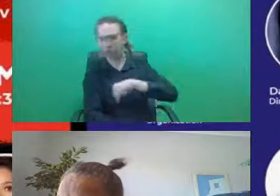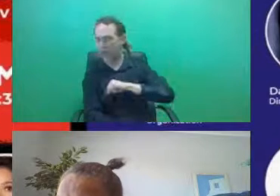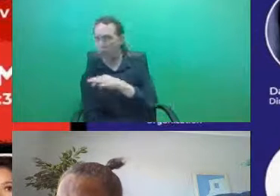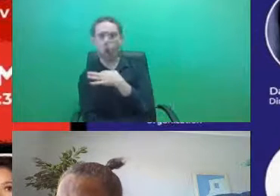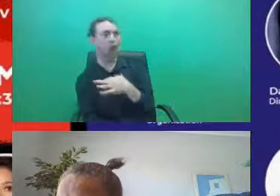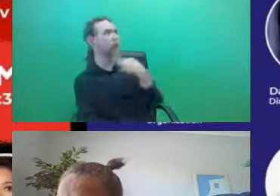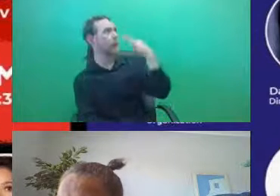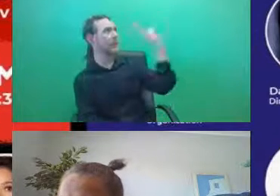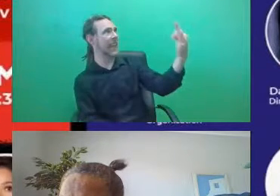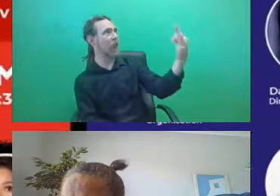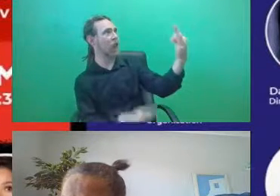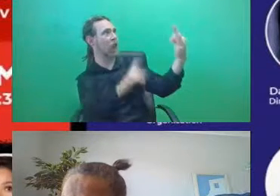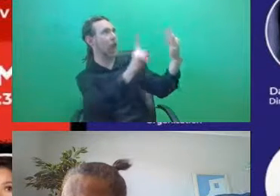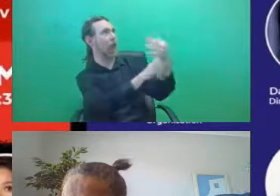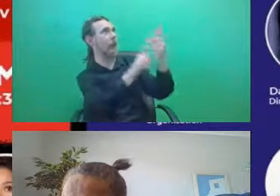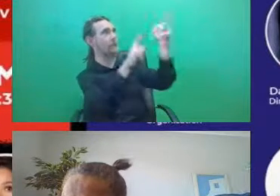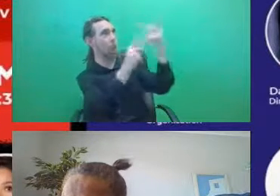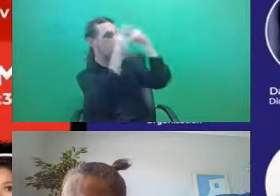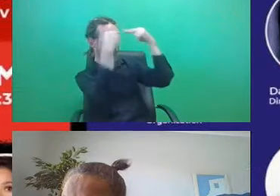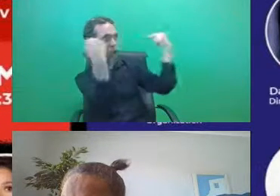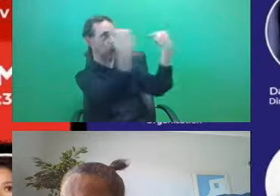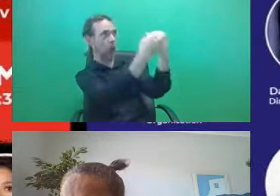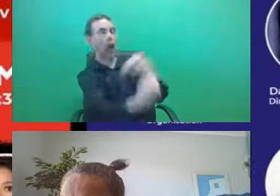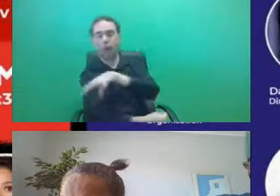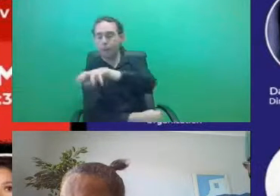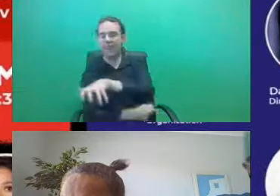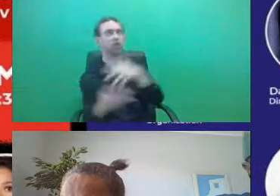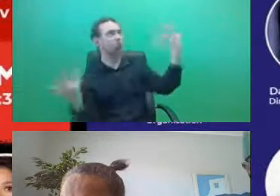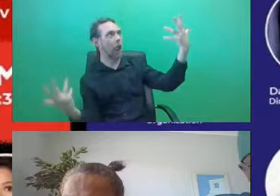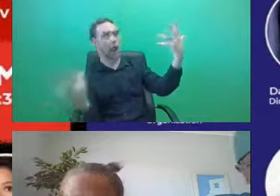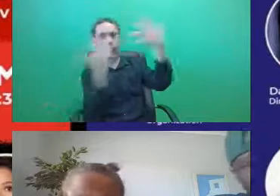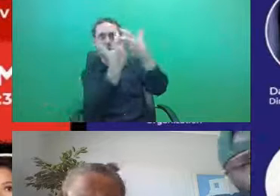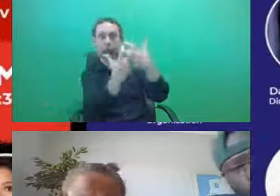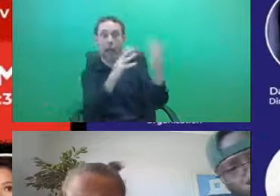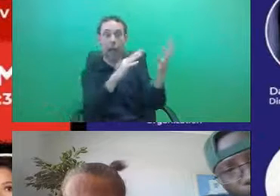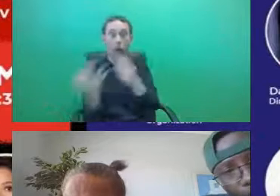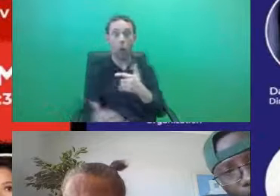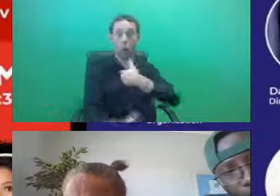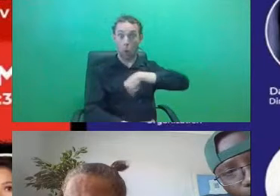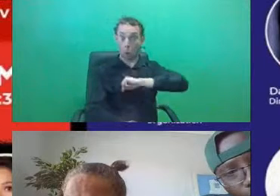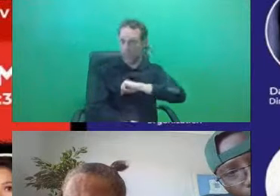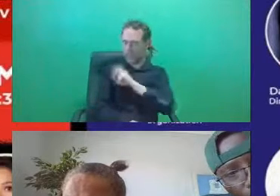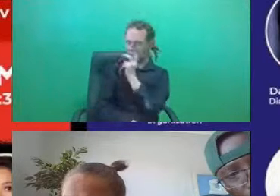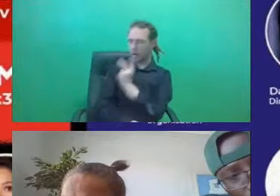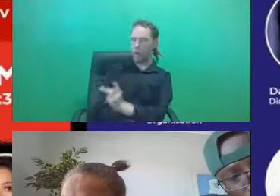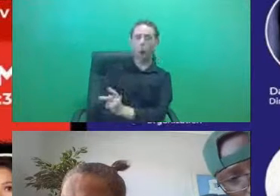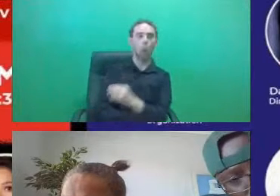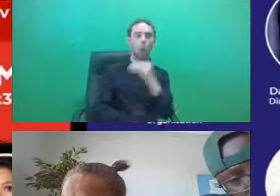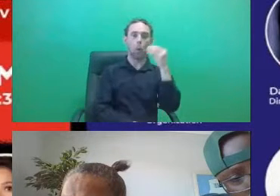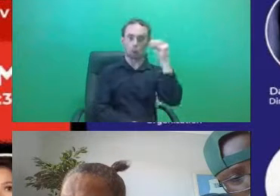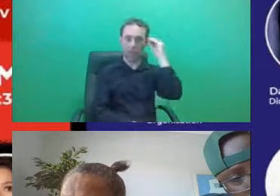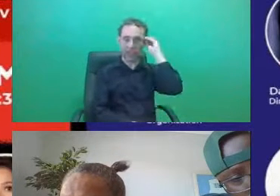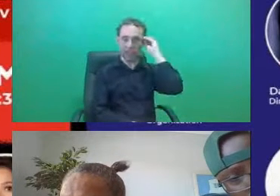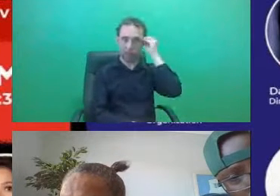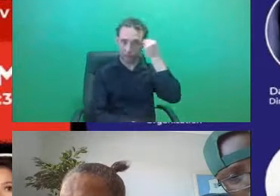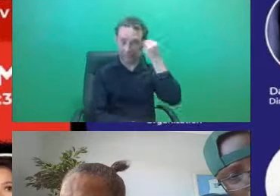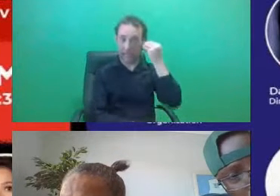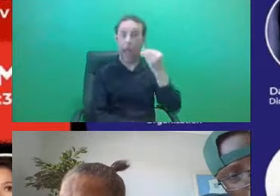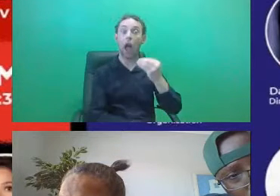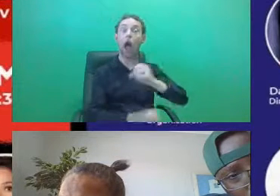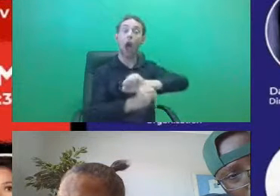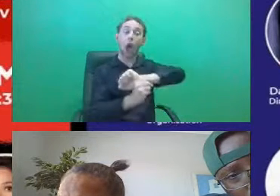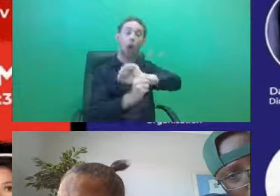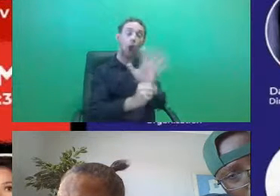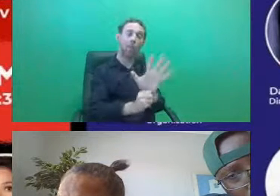put forward another report and further recommendations. And it is interesting fact that during COVID and the riots, of the 3